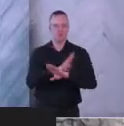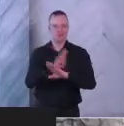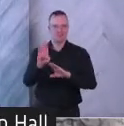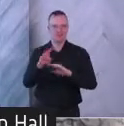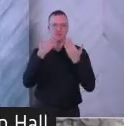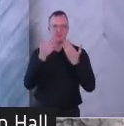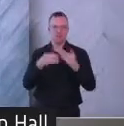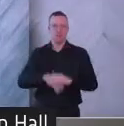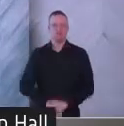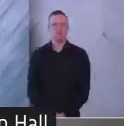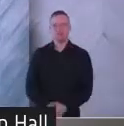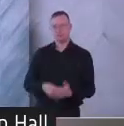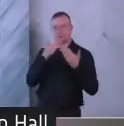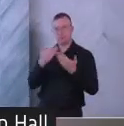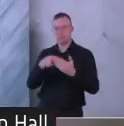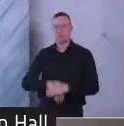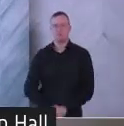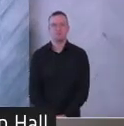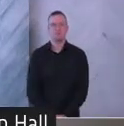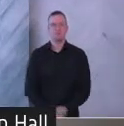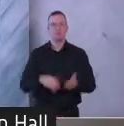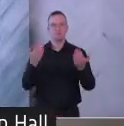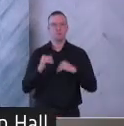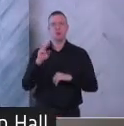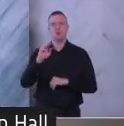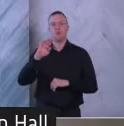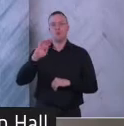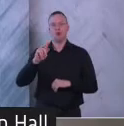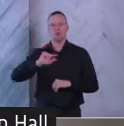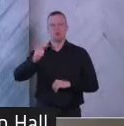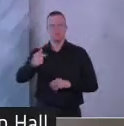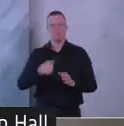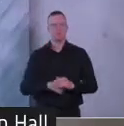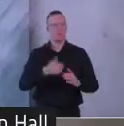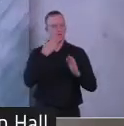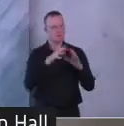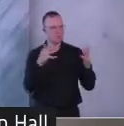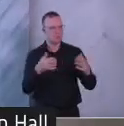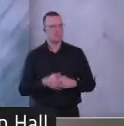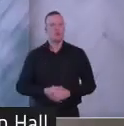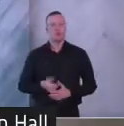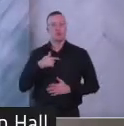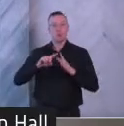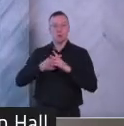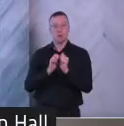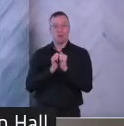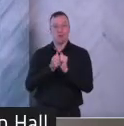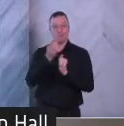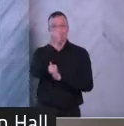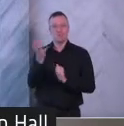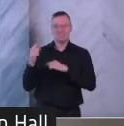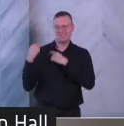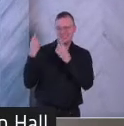you. Thank you very much. And Mark, the question to you. Thank you very much. I would start by saying that over the